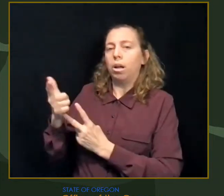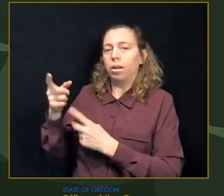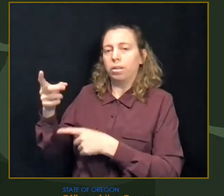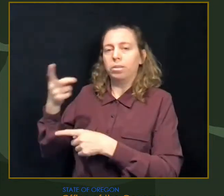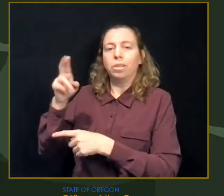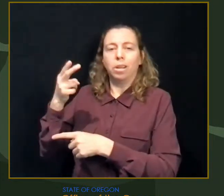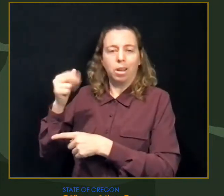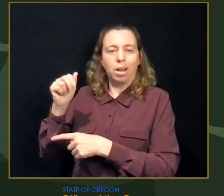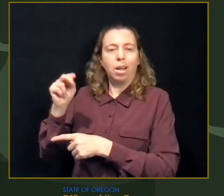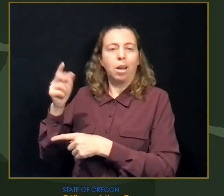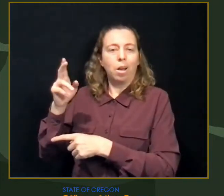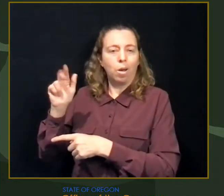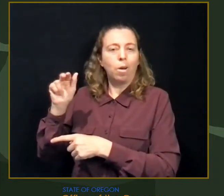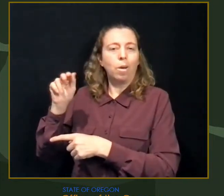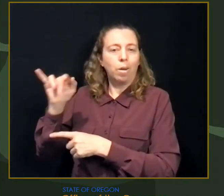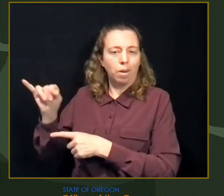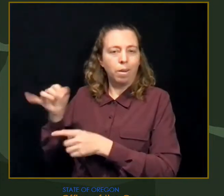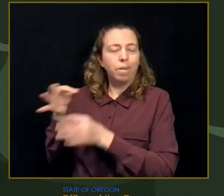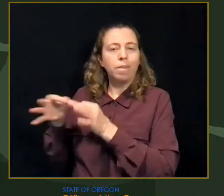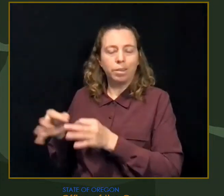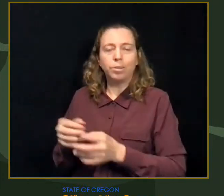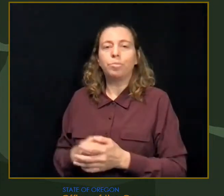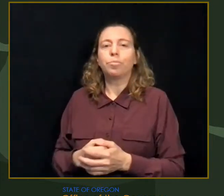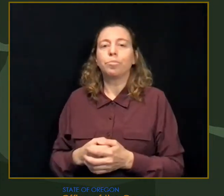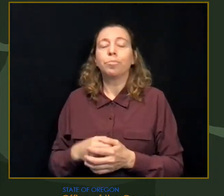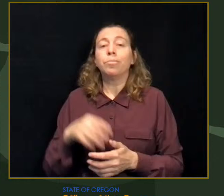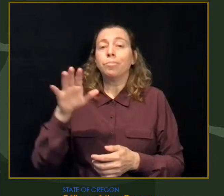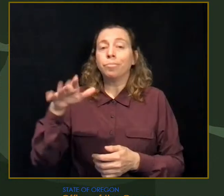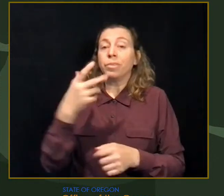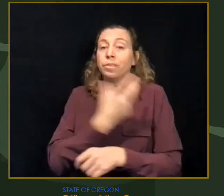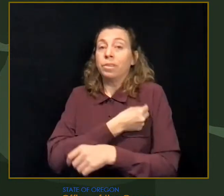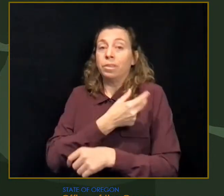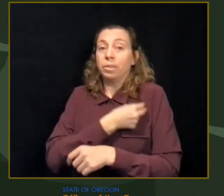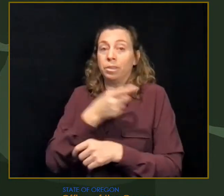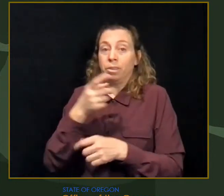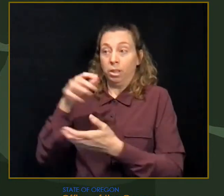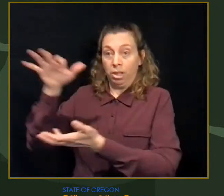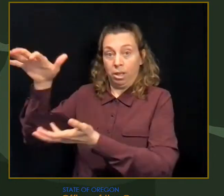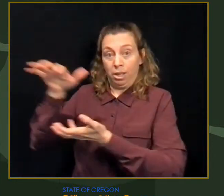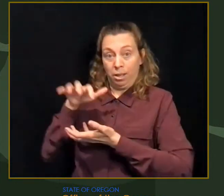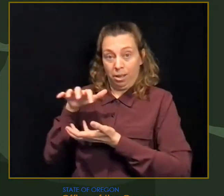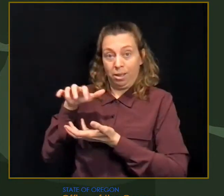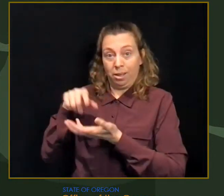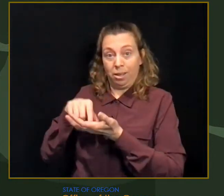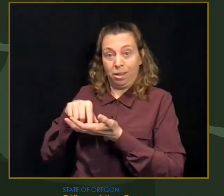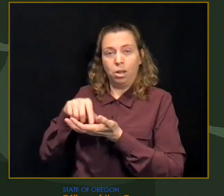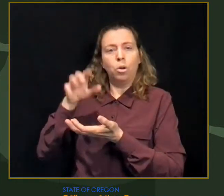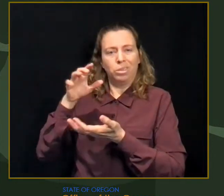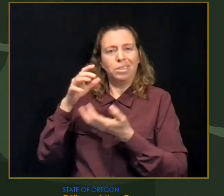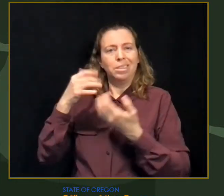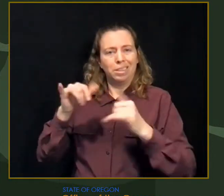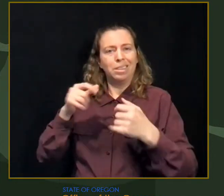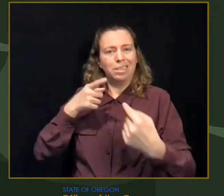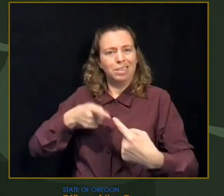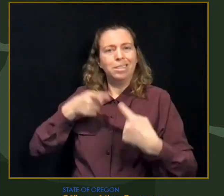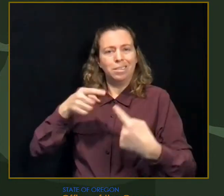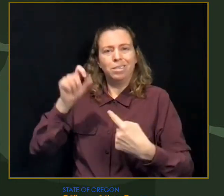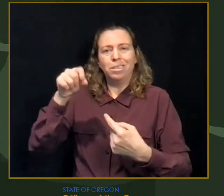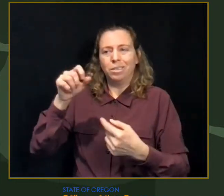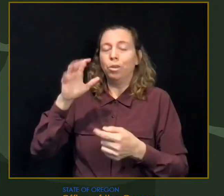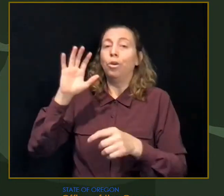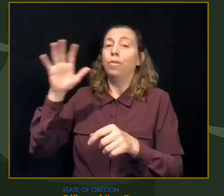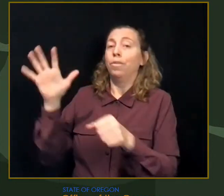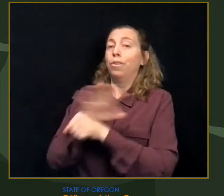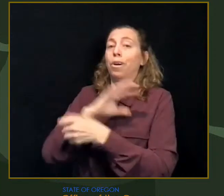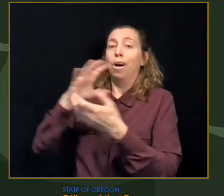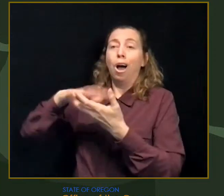vaccine has been frustrating to many individuals, as we don't have all the vaccines that we would have liked from the start. But having this vaccine,